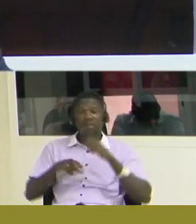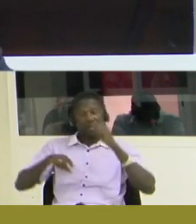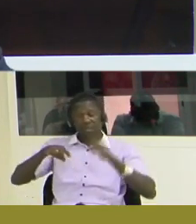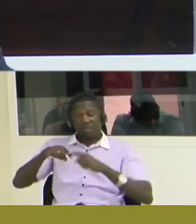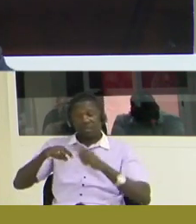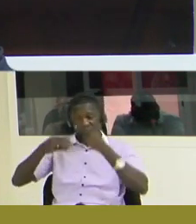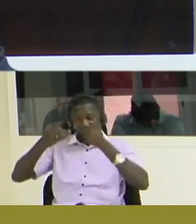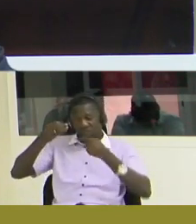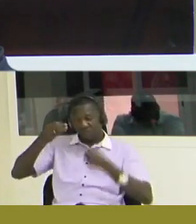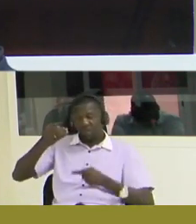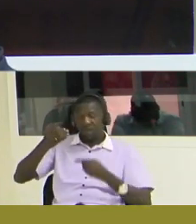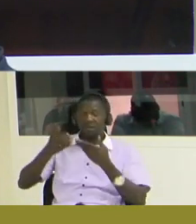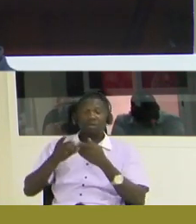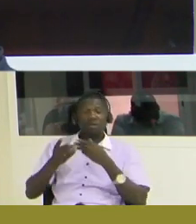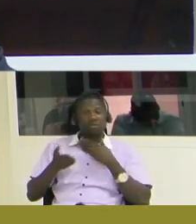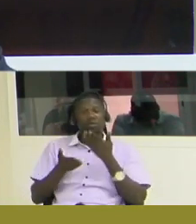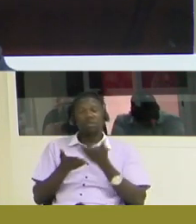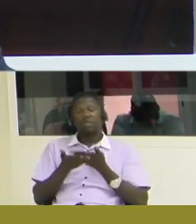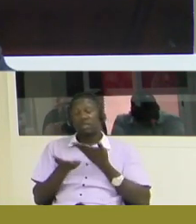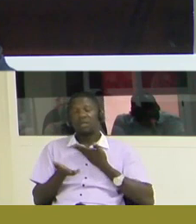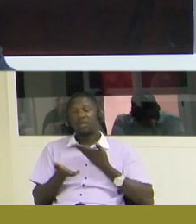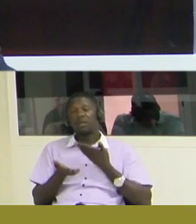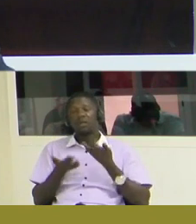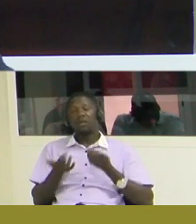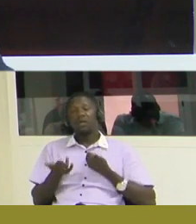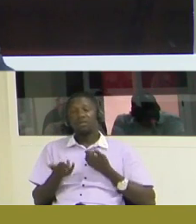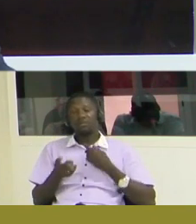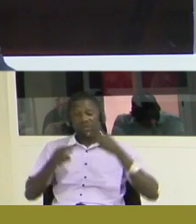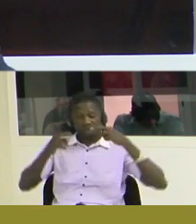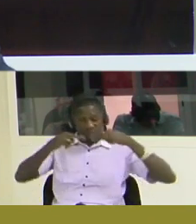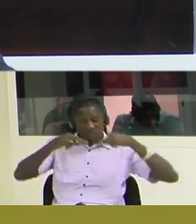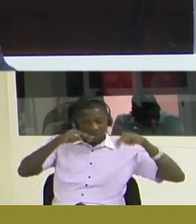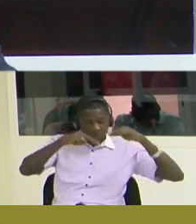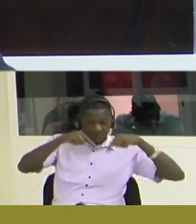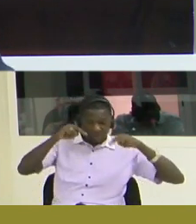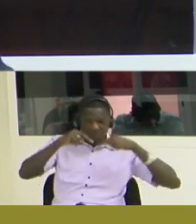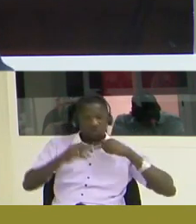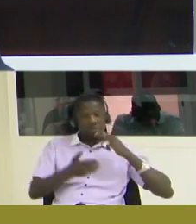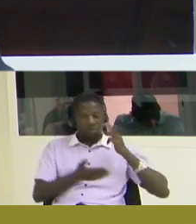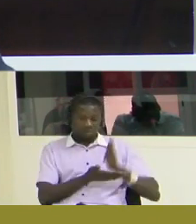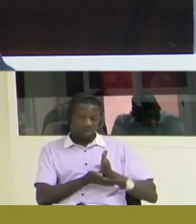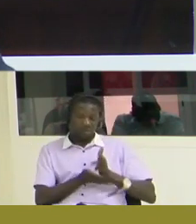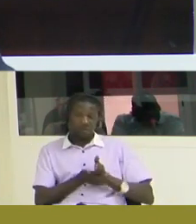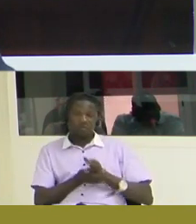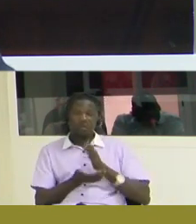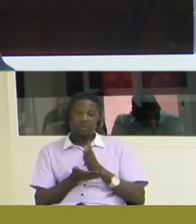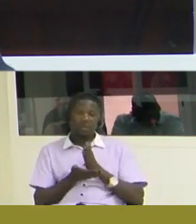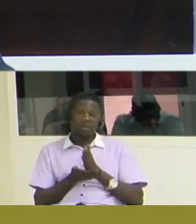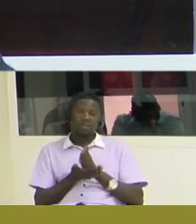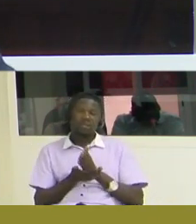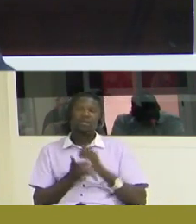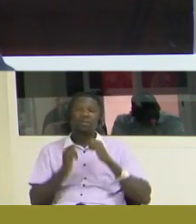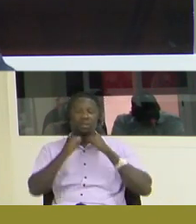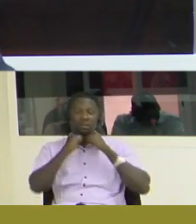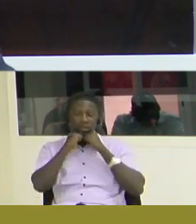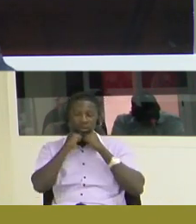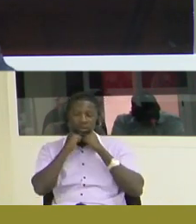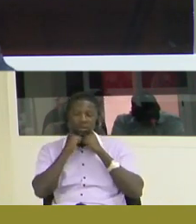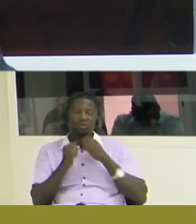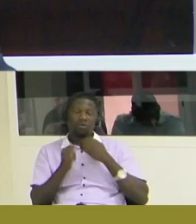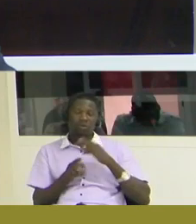they could still have been through the investigation some proof that San Jose Bali was